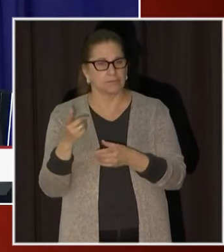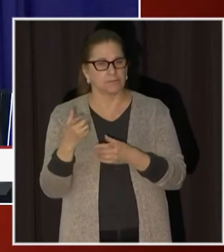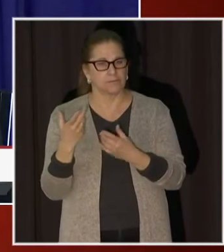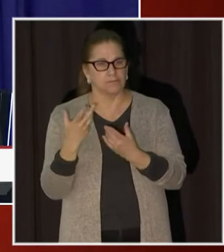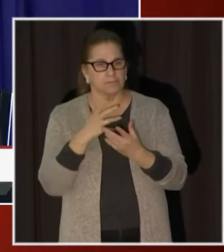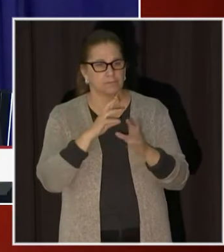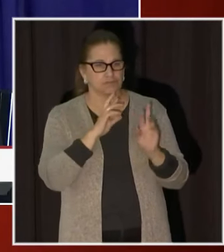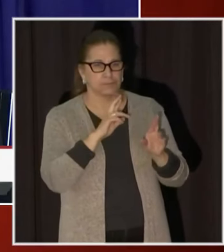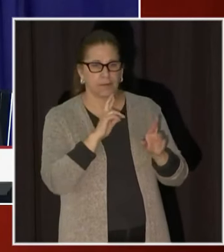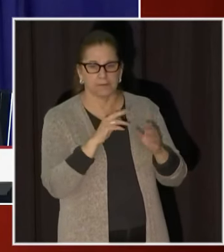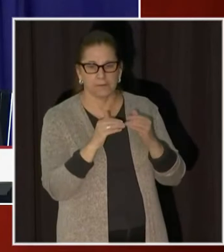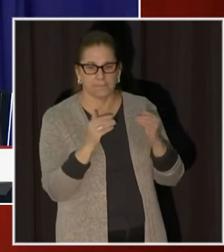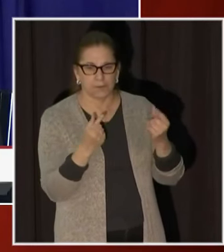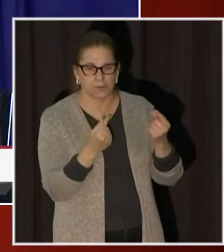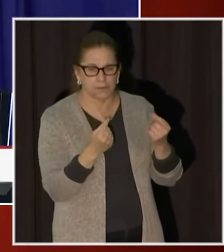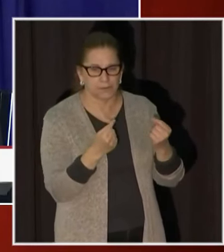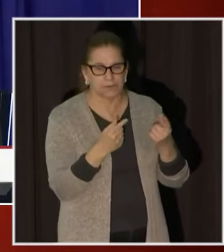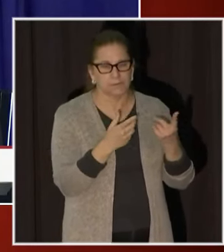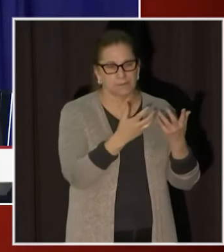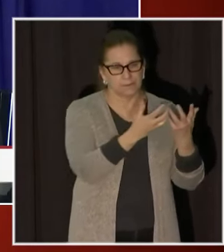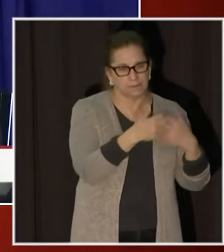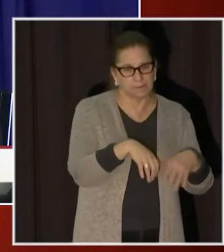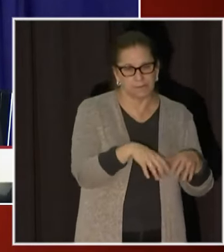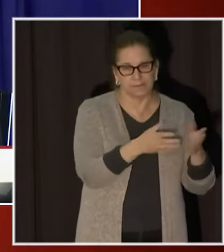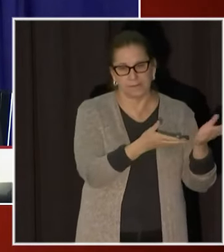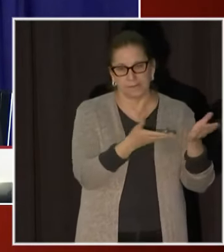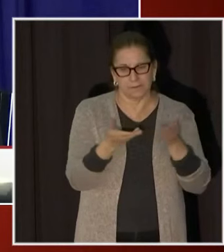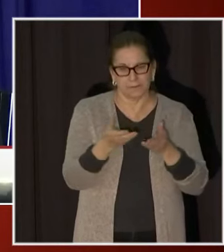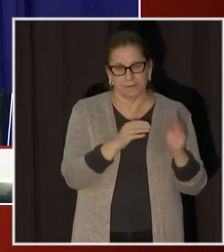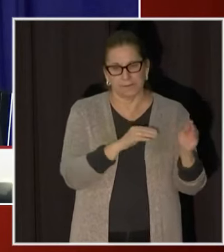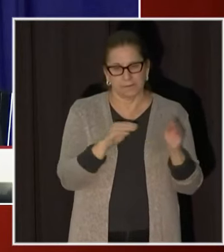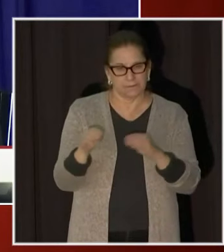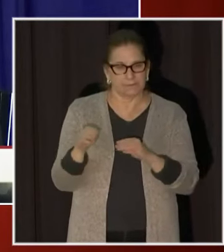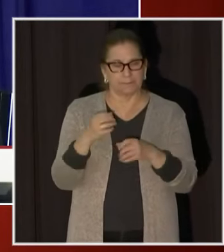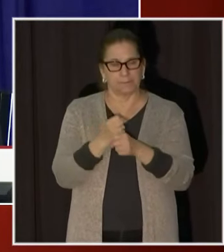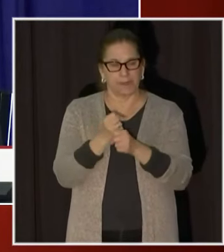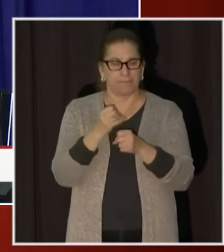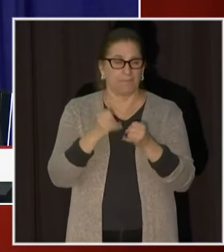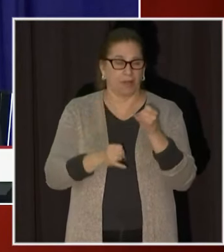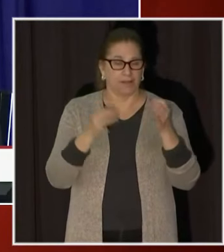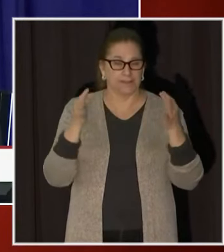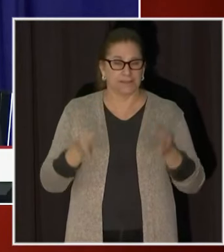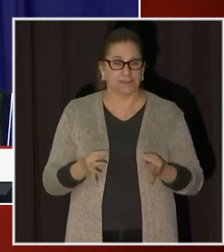their loved one and being able to move to final disposition. So about